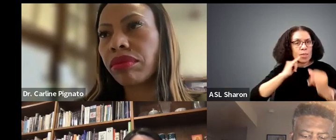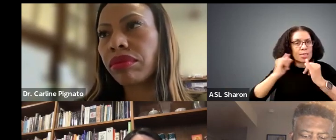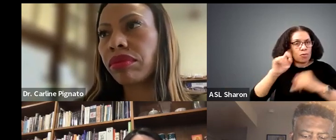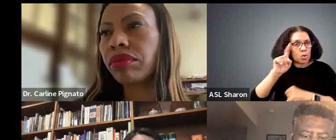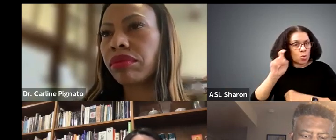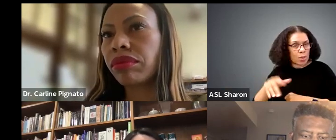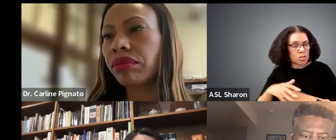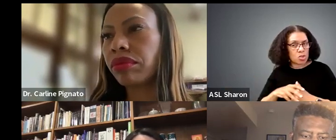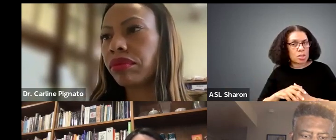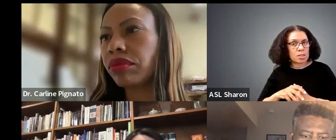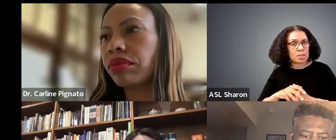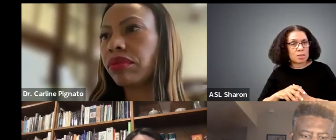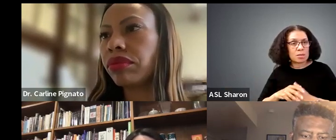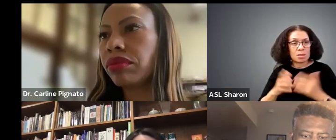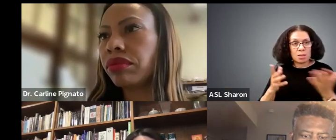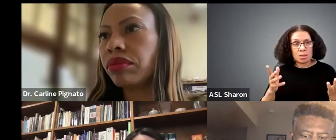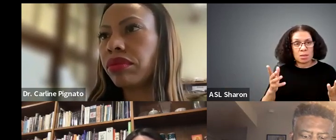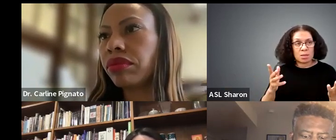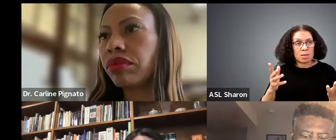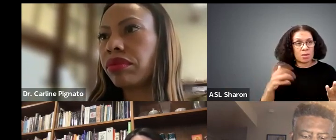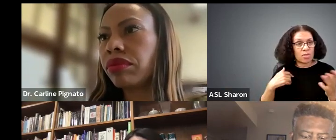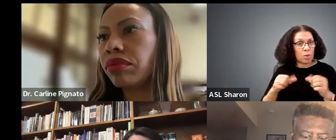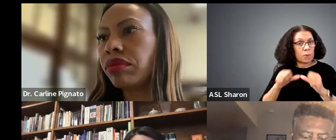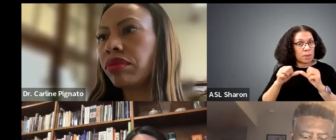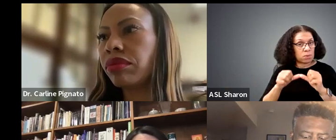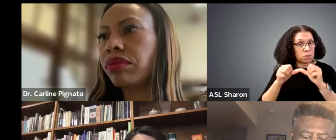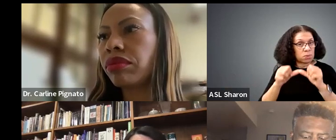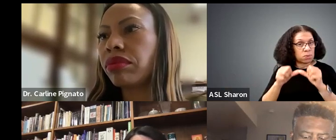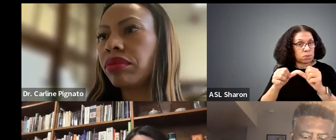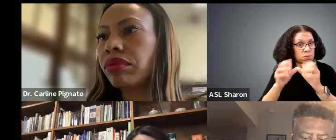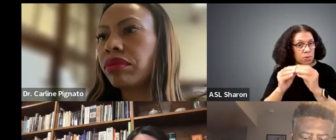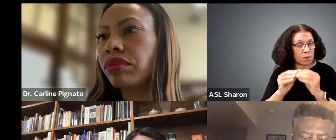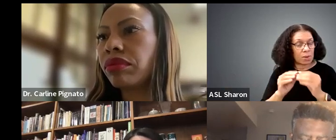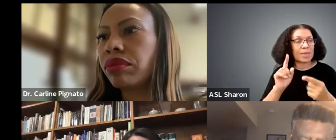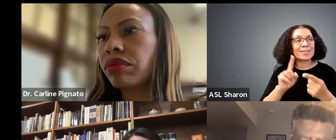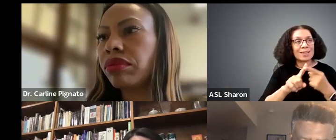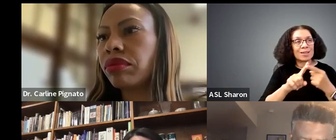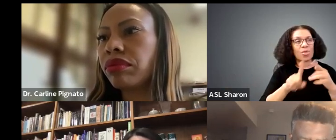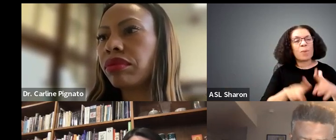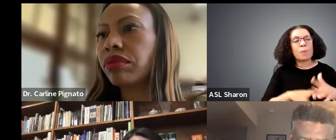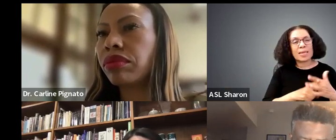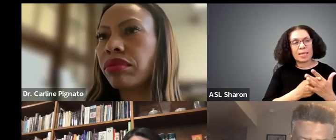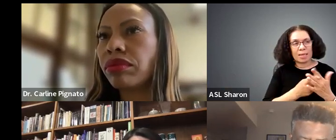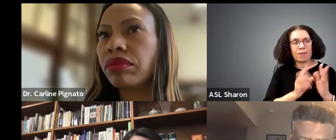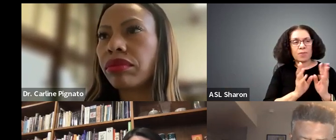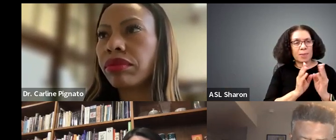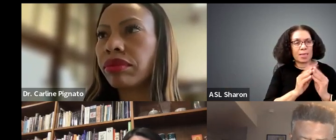be pretty much in continuous executive sessions, except for the reporting back at the beginning of the